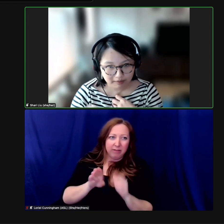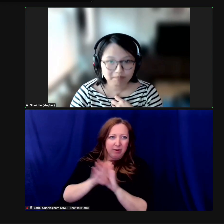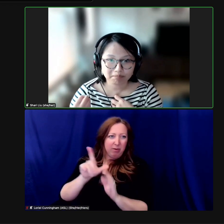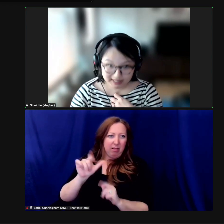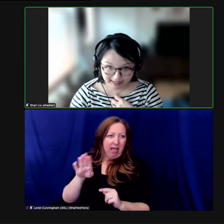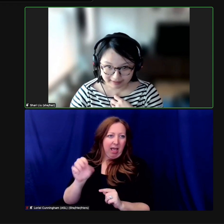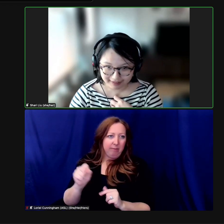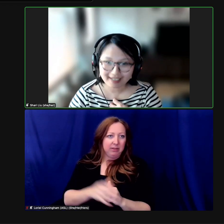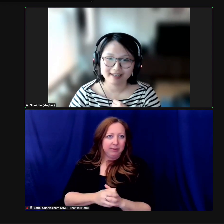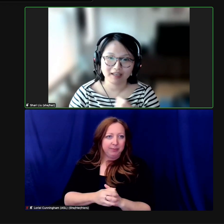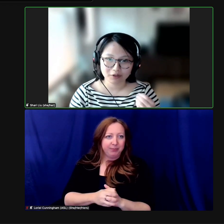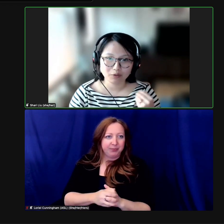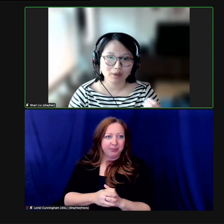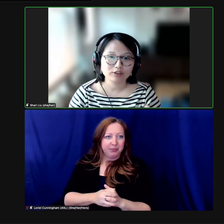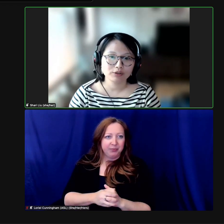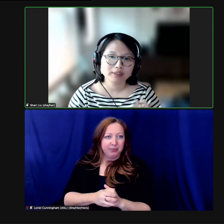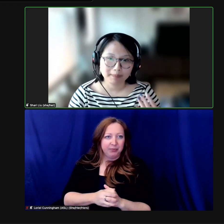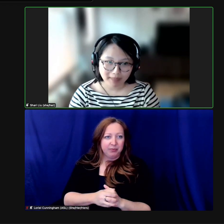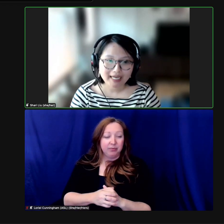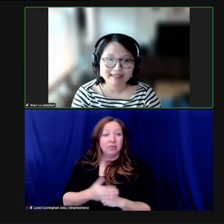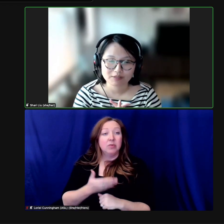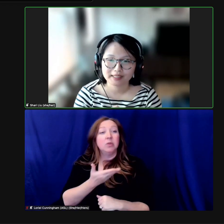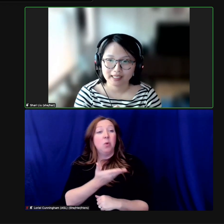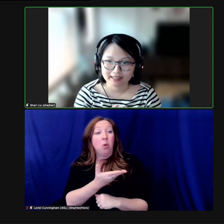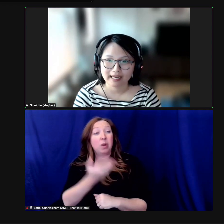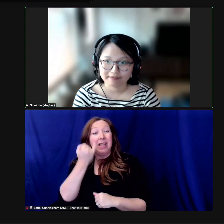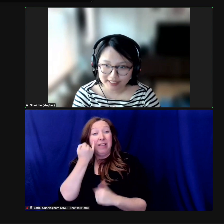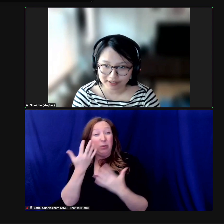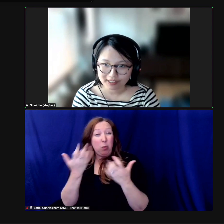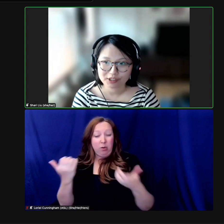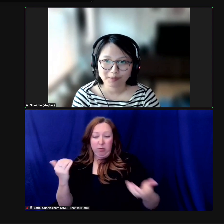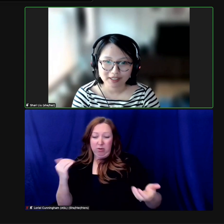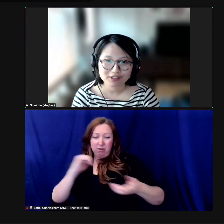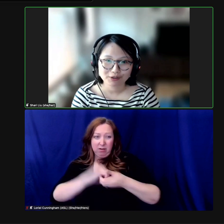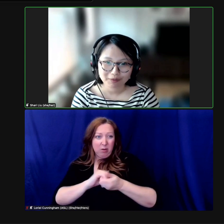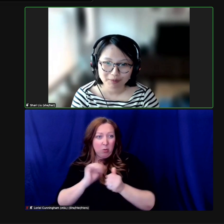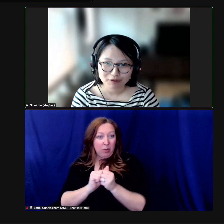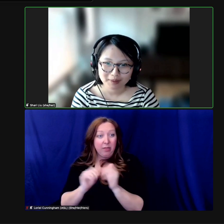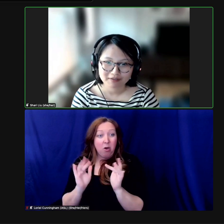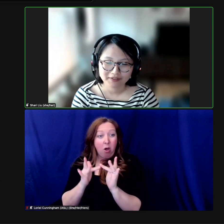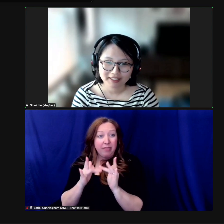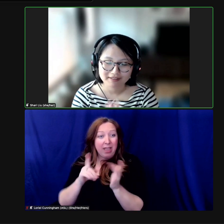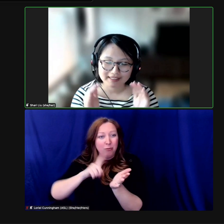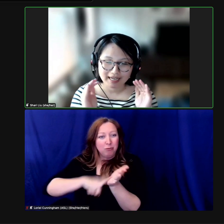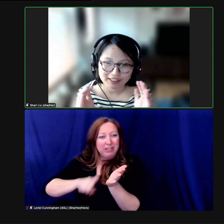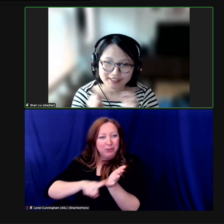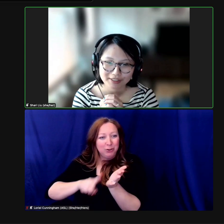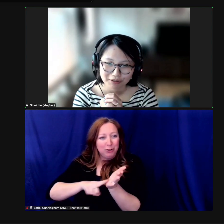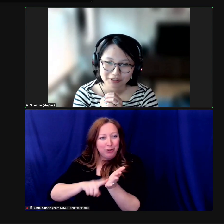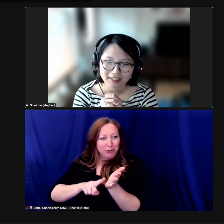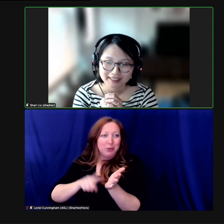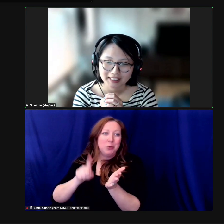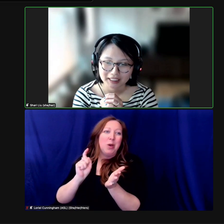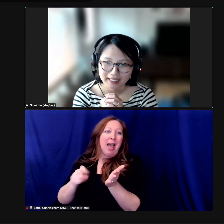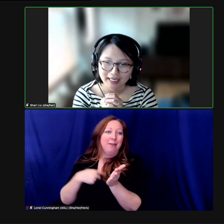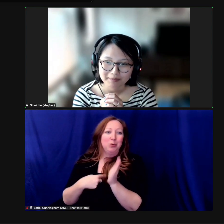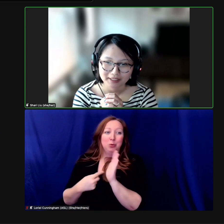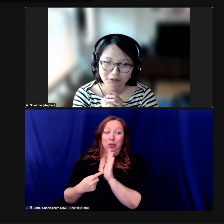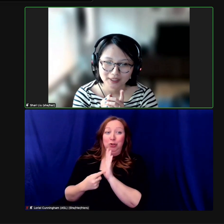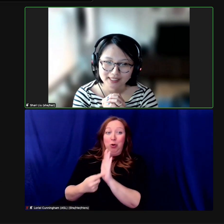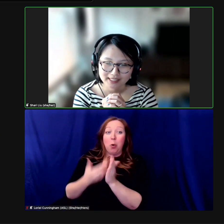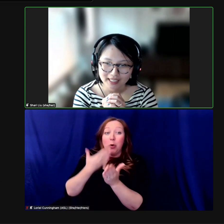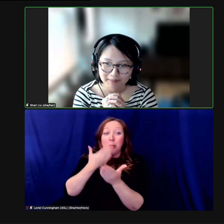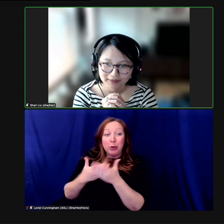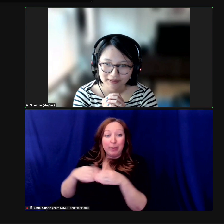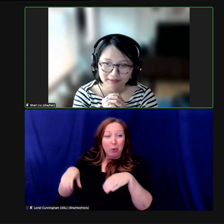So in particular, if you want to combine this with online research, you better show good performance for videos, not just those collected in the lab,